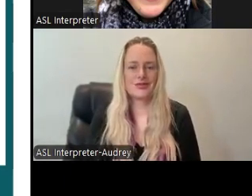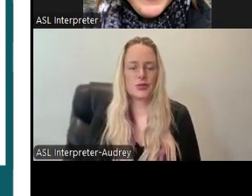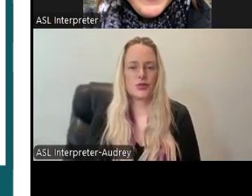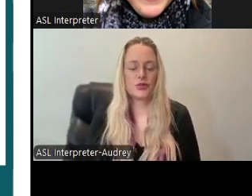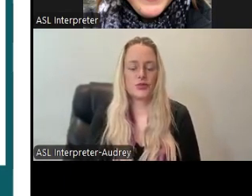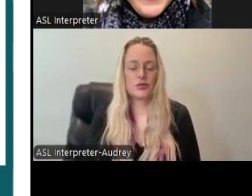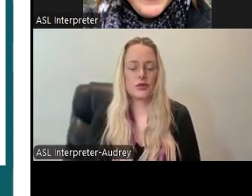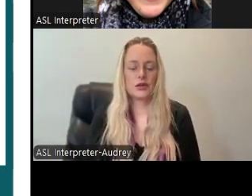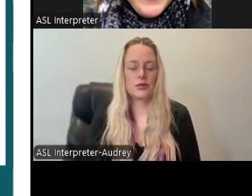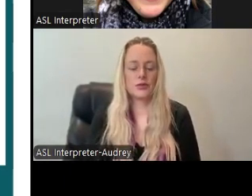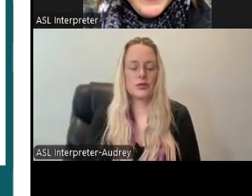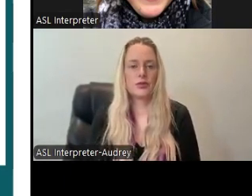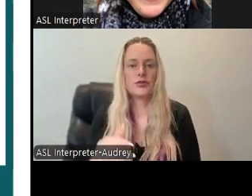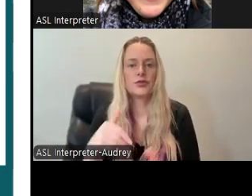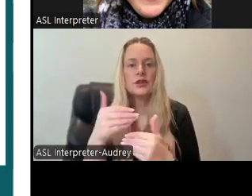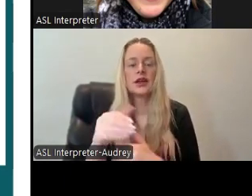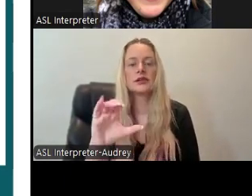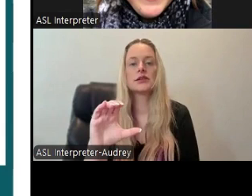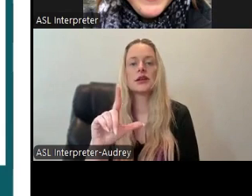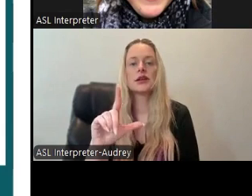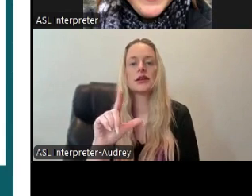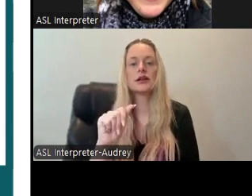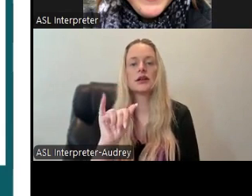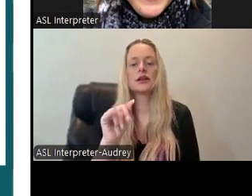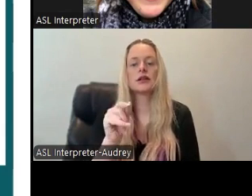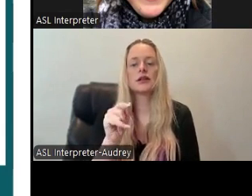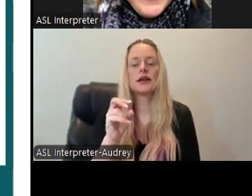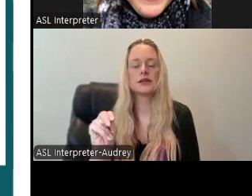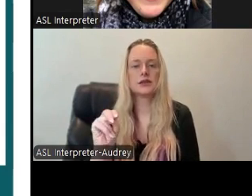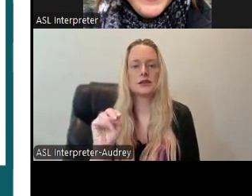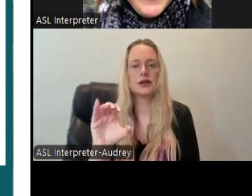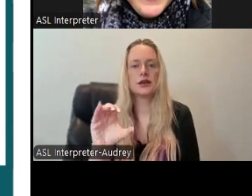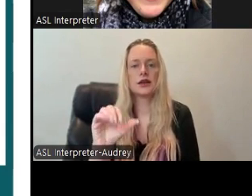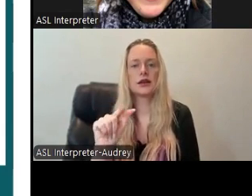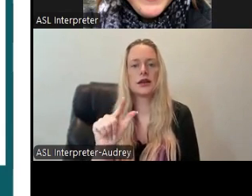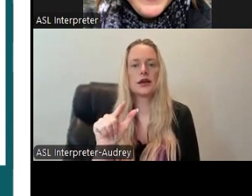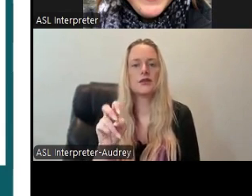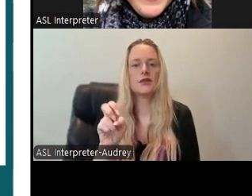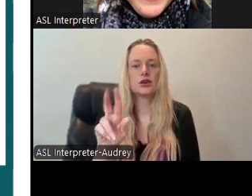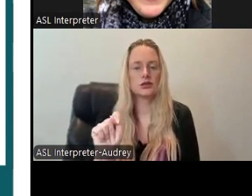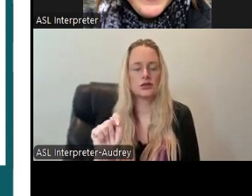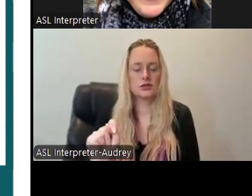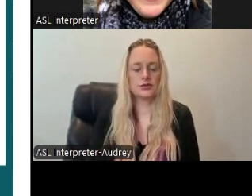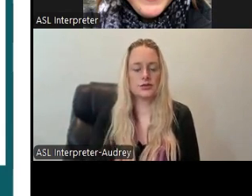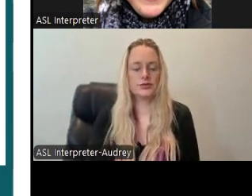Thank you. Next is Clayton Calvert. Clayton Calvert.